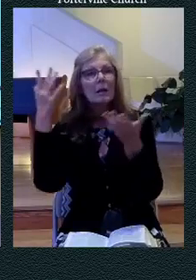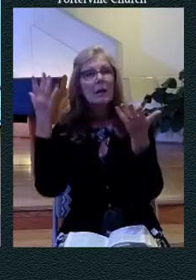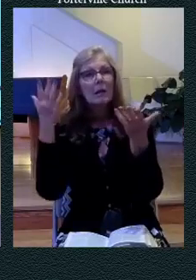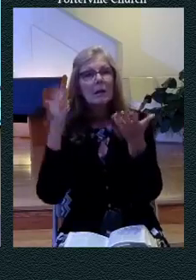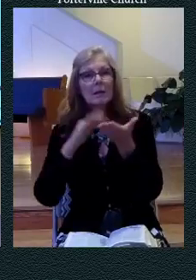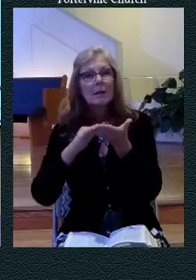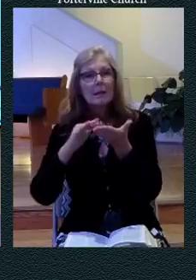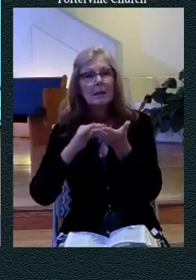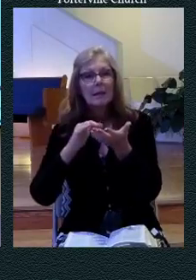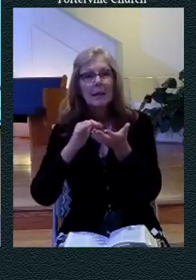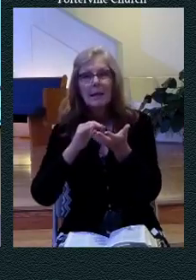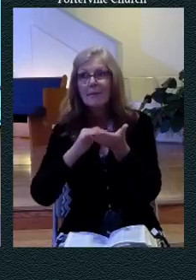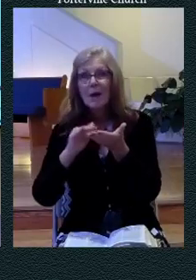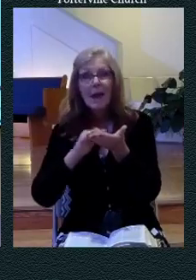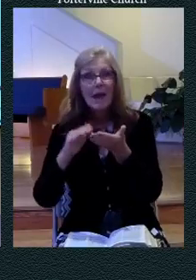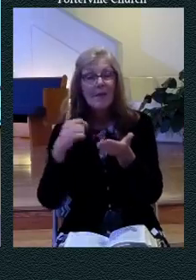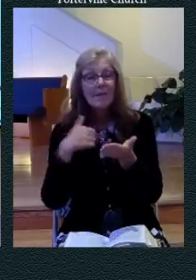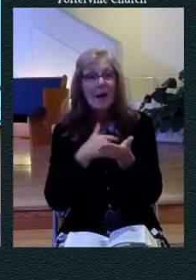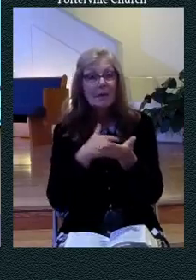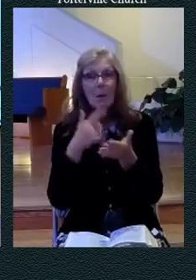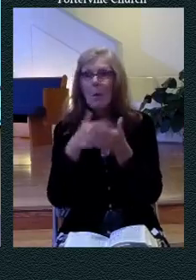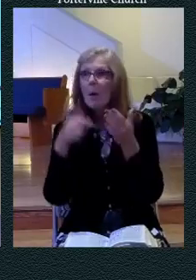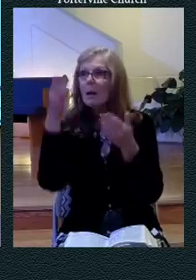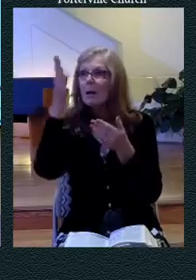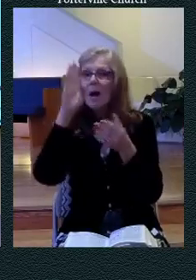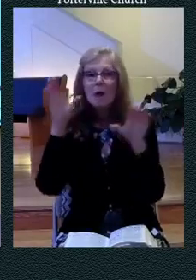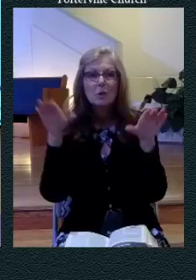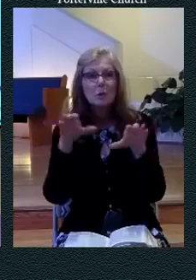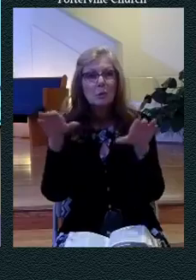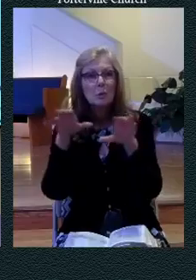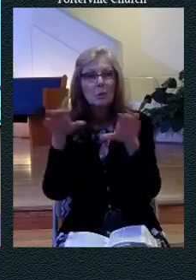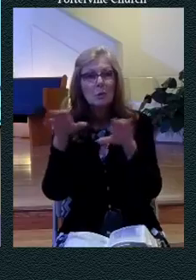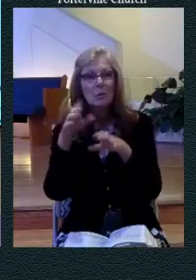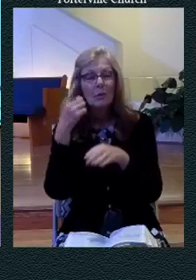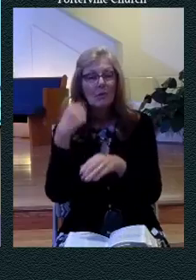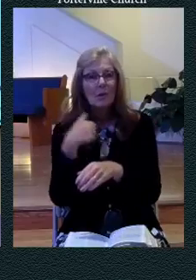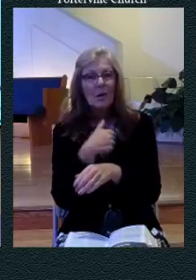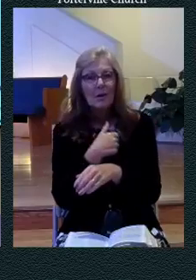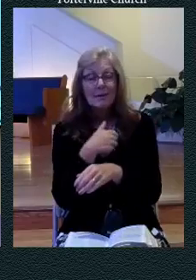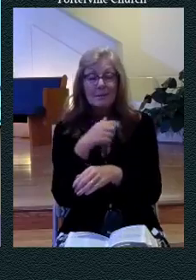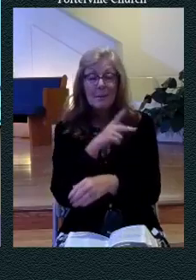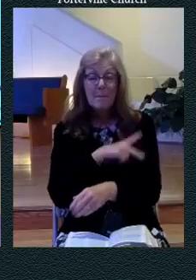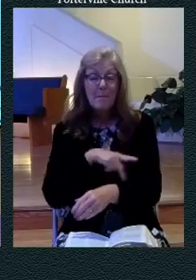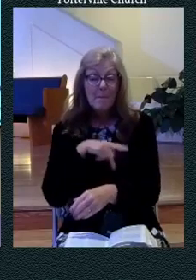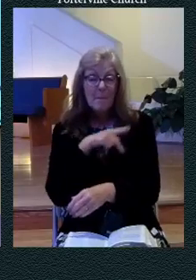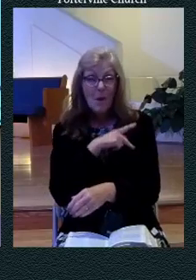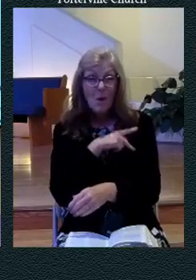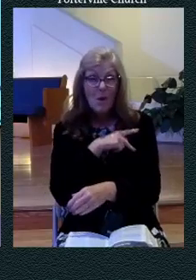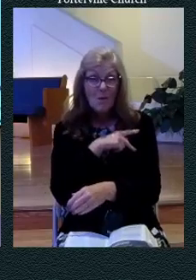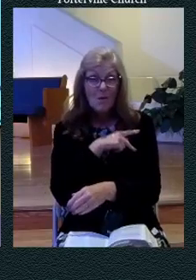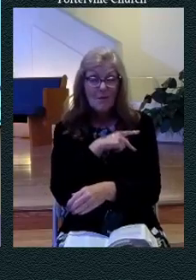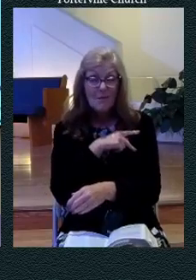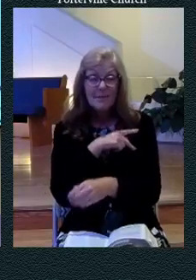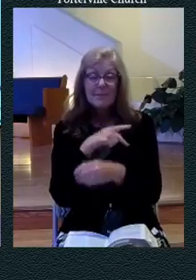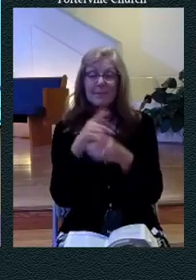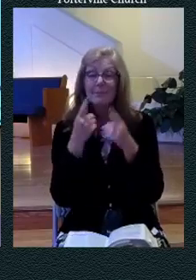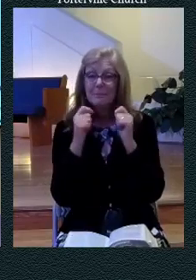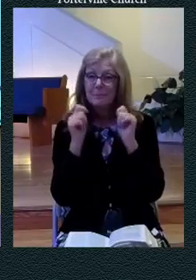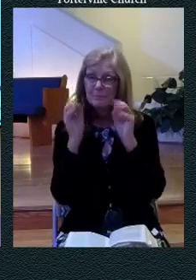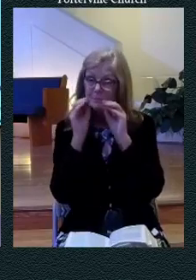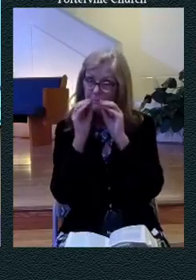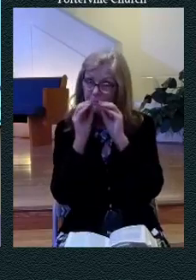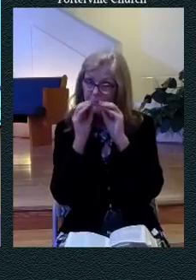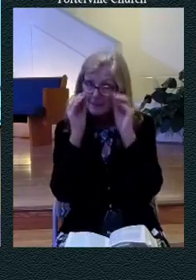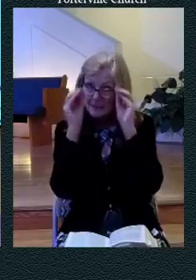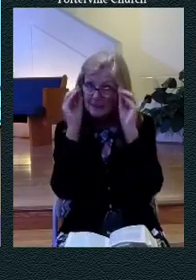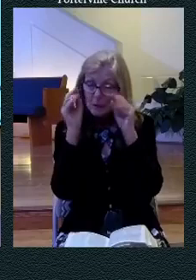So it's obviously not just Paul's burden, it's God's burden as well. Paul is simply standing in for God and trying to make clear to us what it